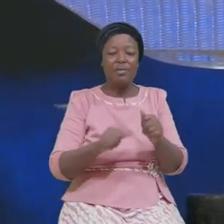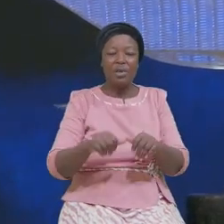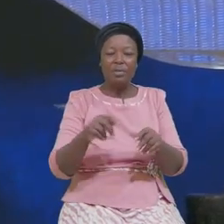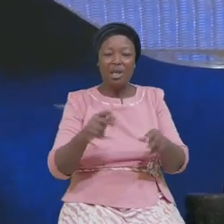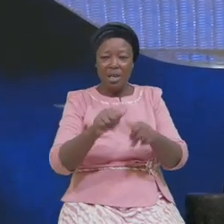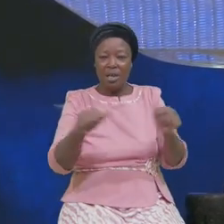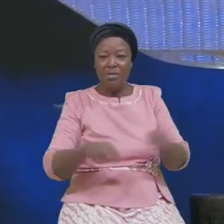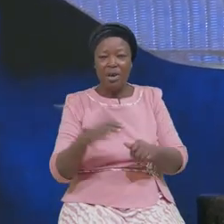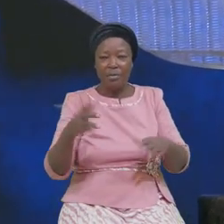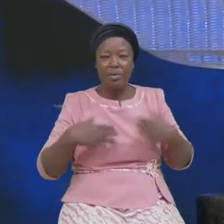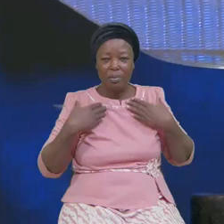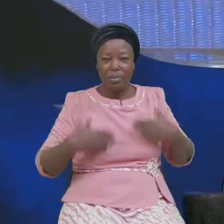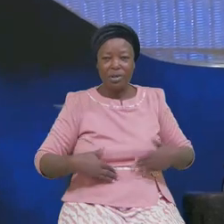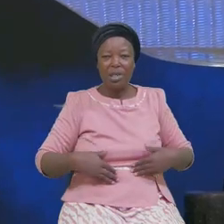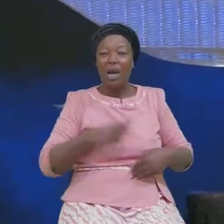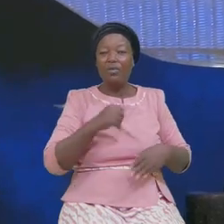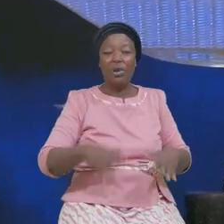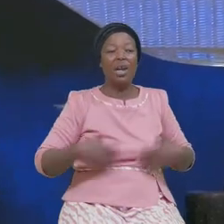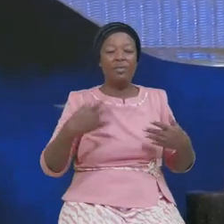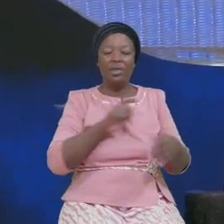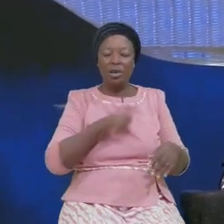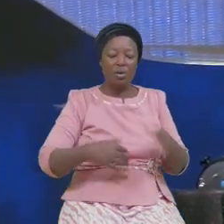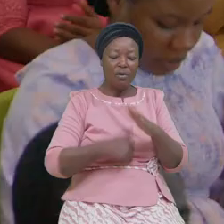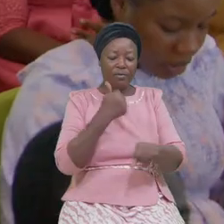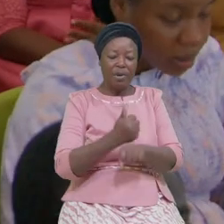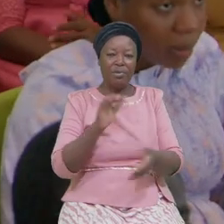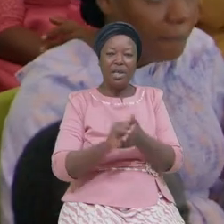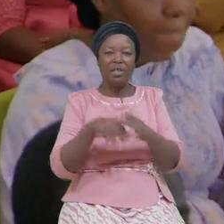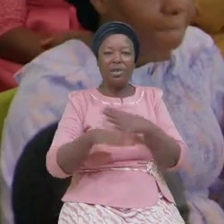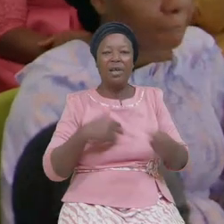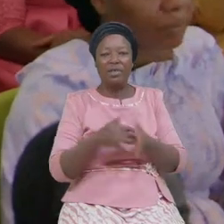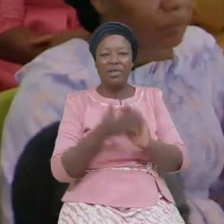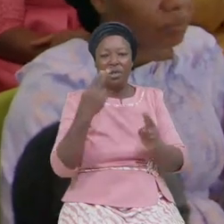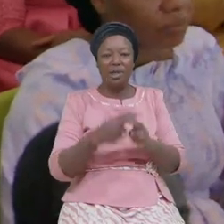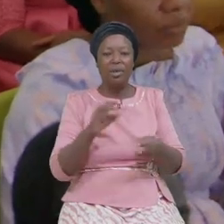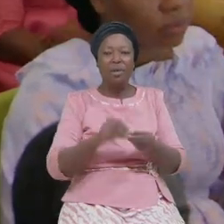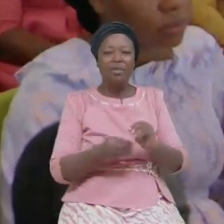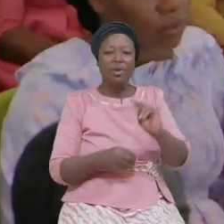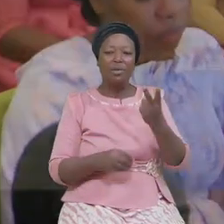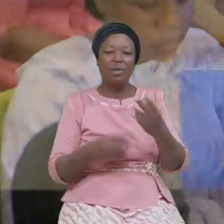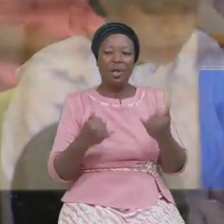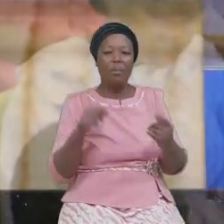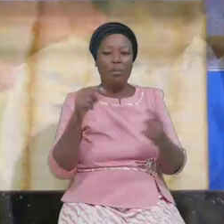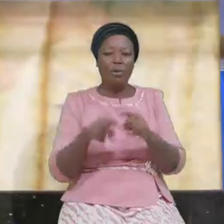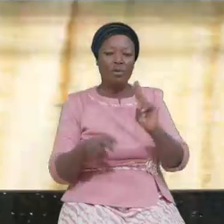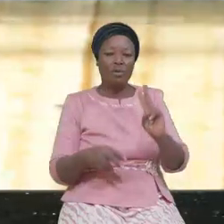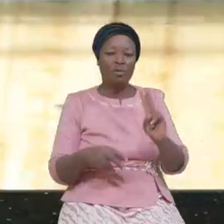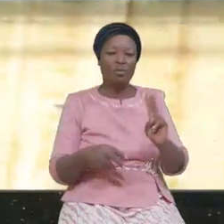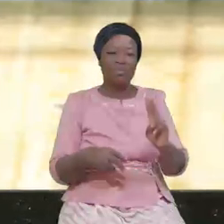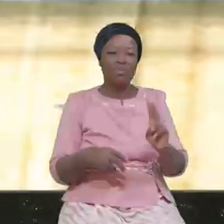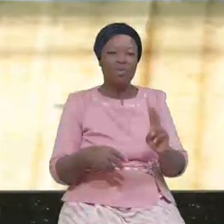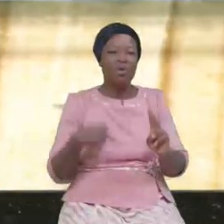your life. The Lord confirmed that in your life in Jesus' name. We're looking at number two now. Number two,